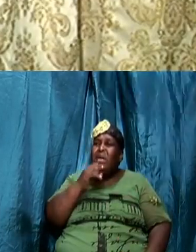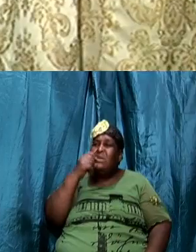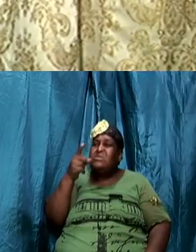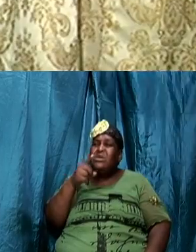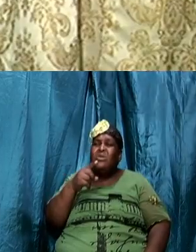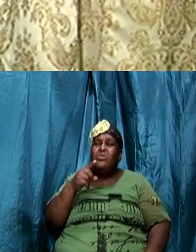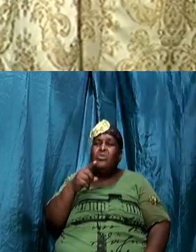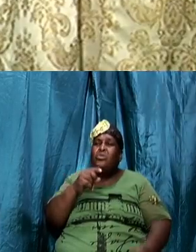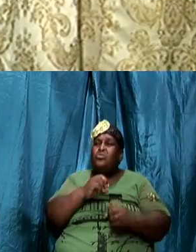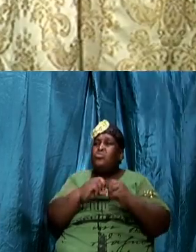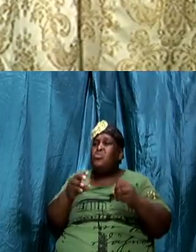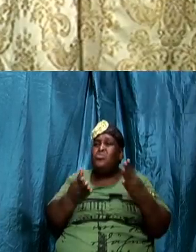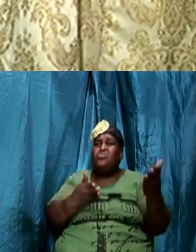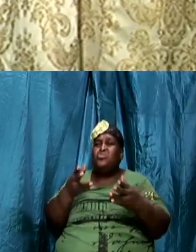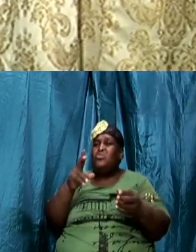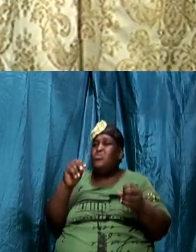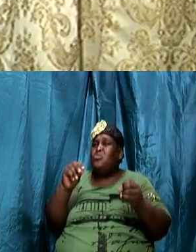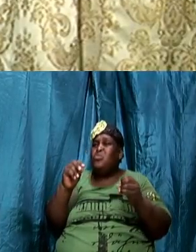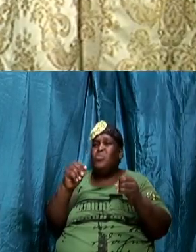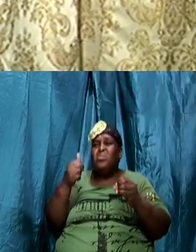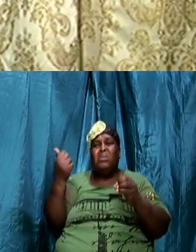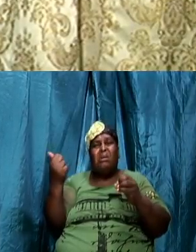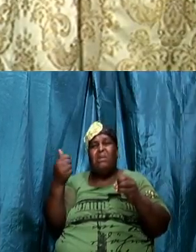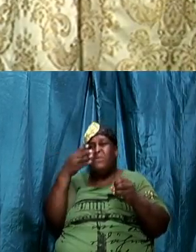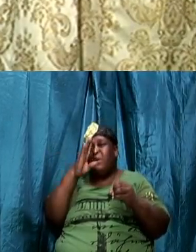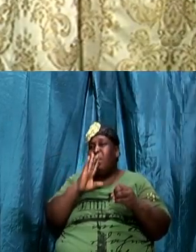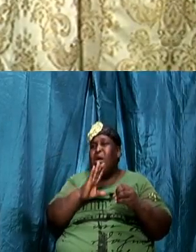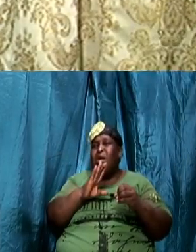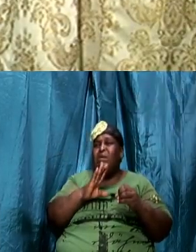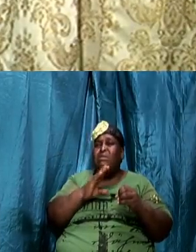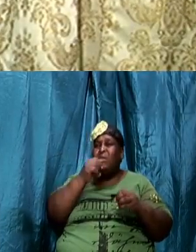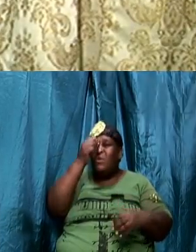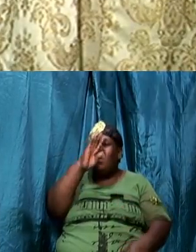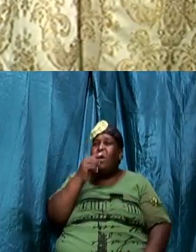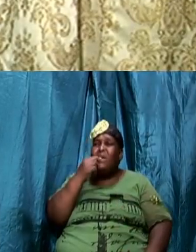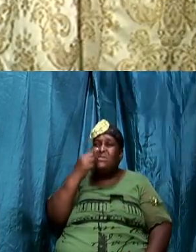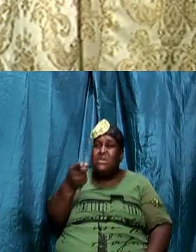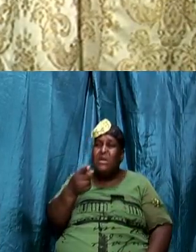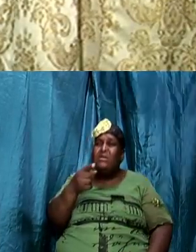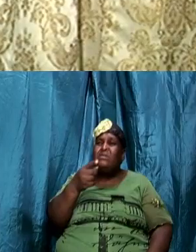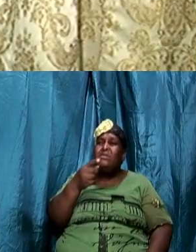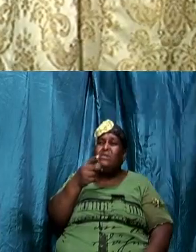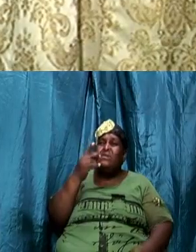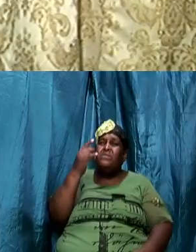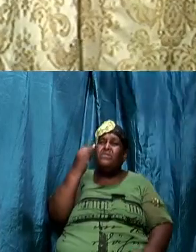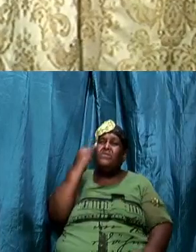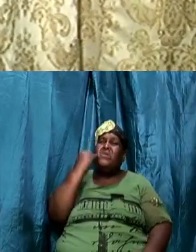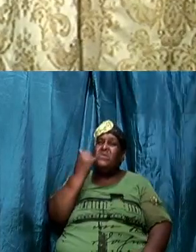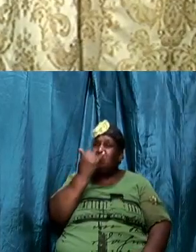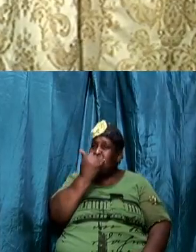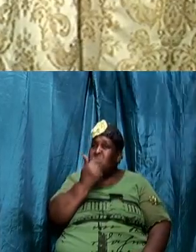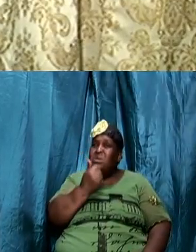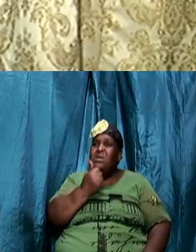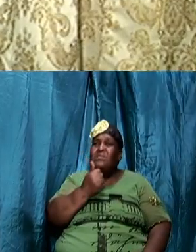God, where God told them that I am a jealous God, where they knew the words of